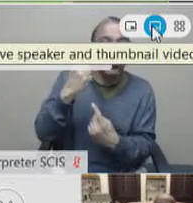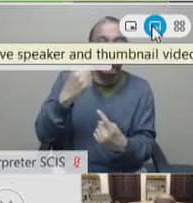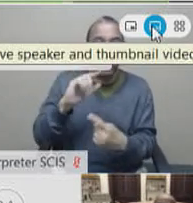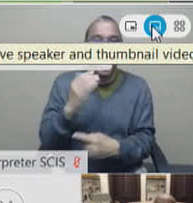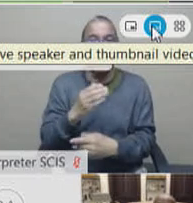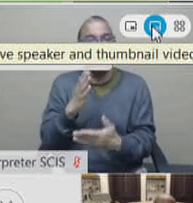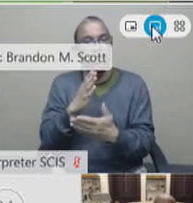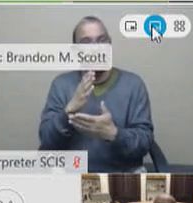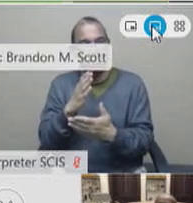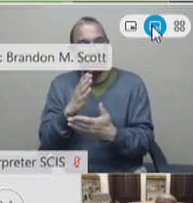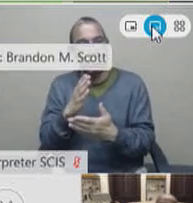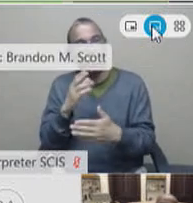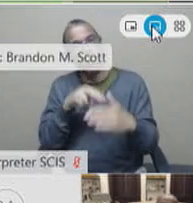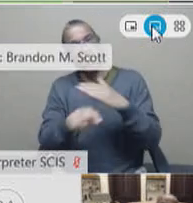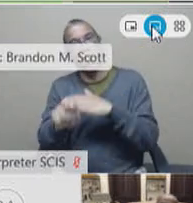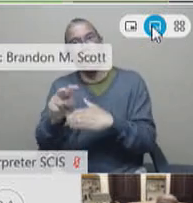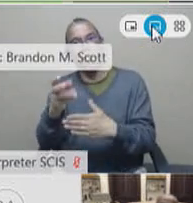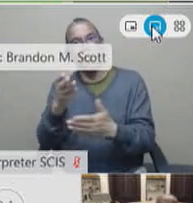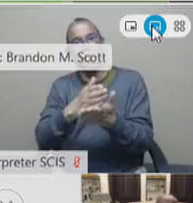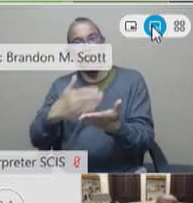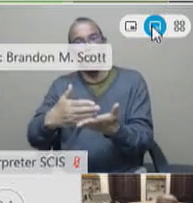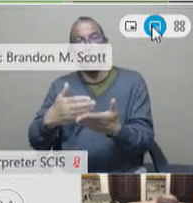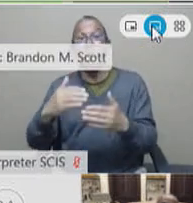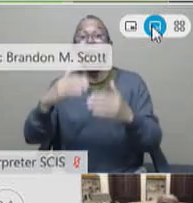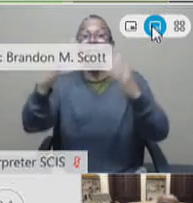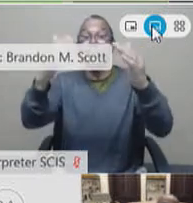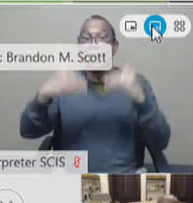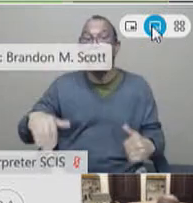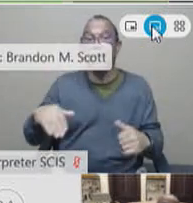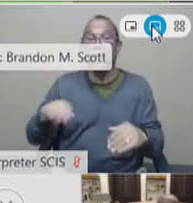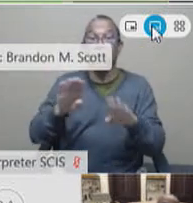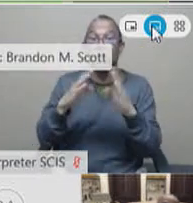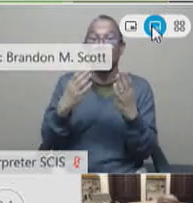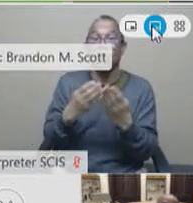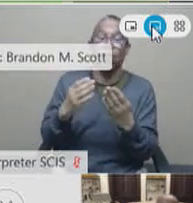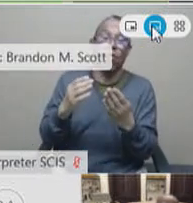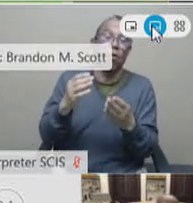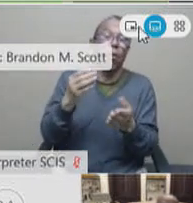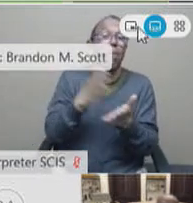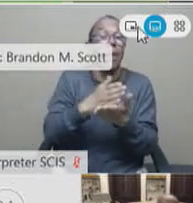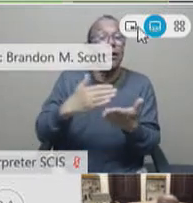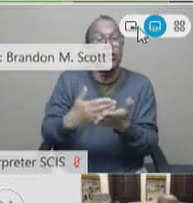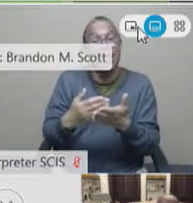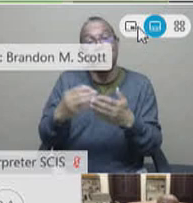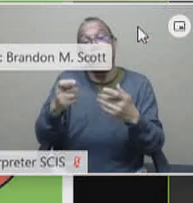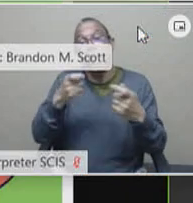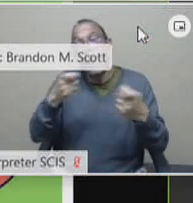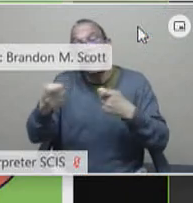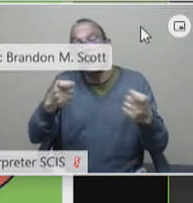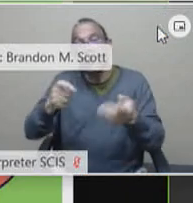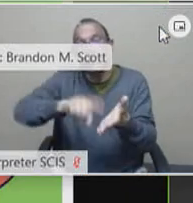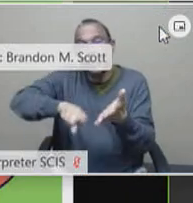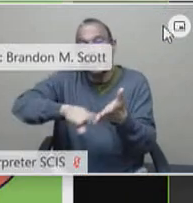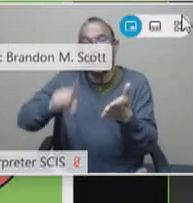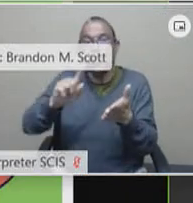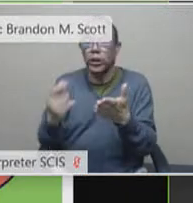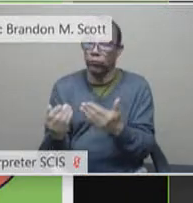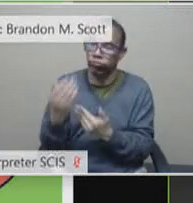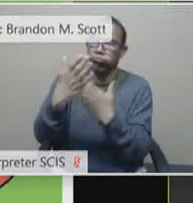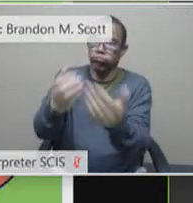budget process are as follows. The Bureau of Budget and Management Research will present the proposed ordinance and estimates for